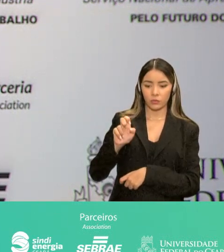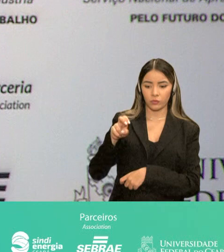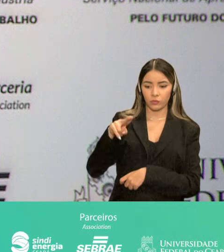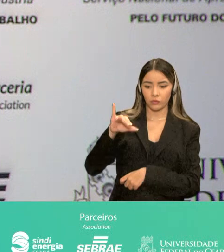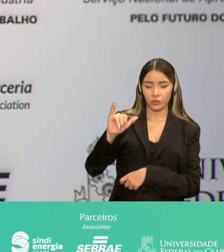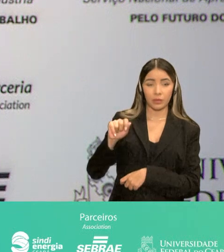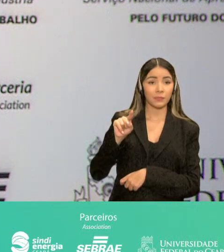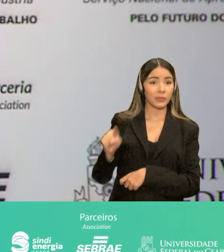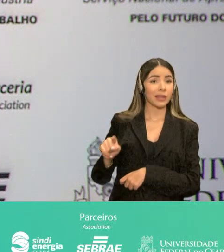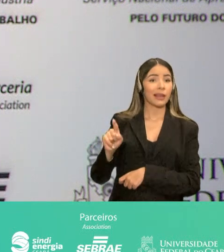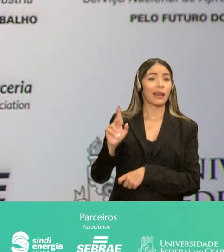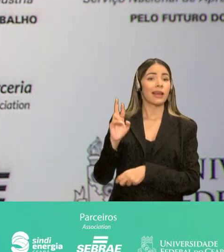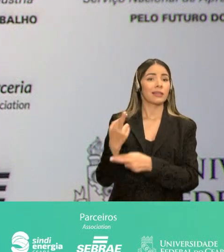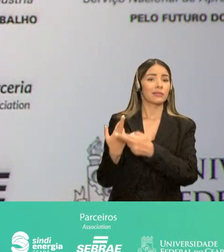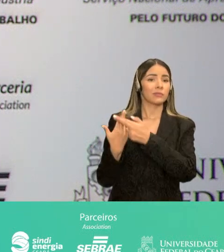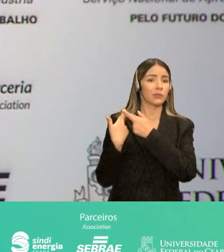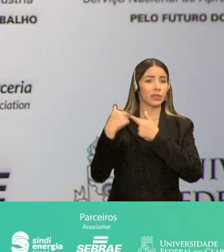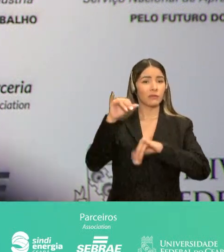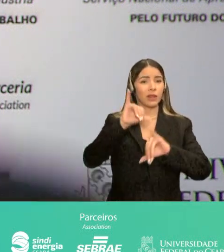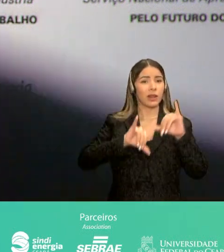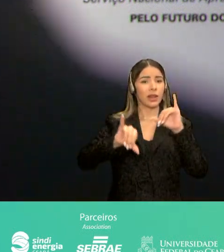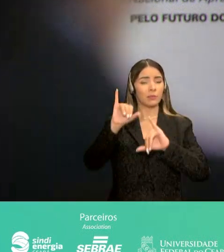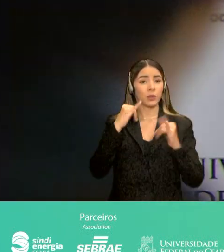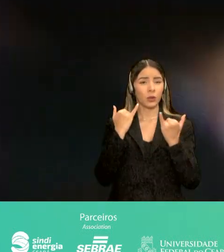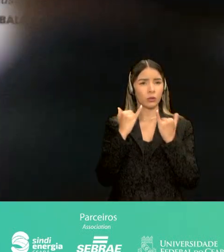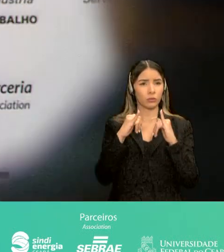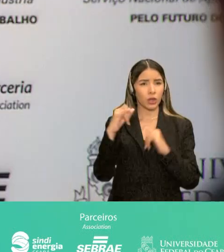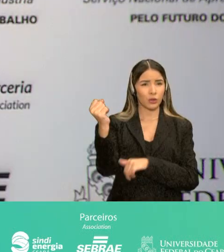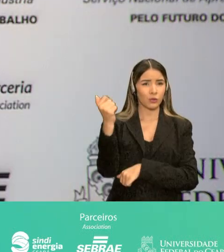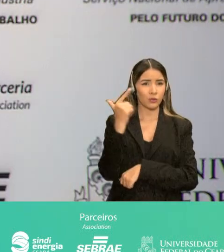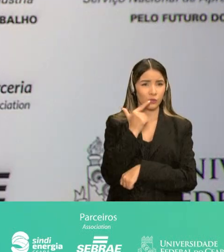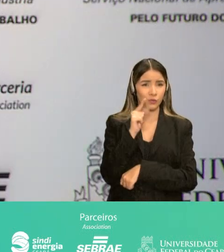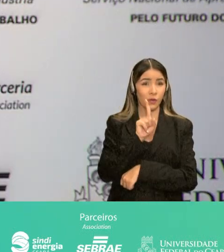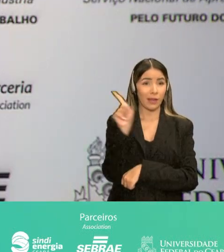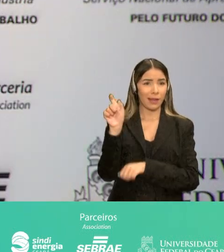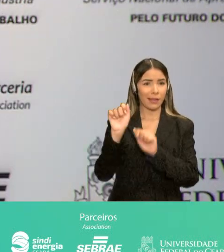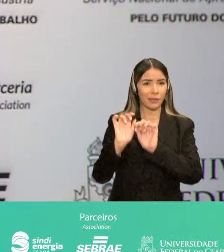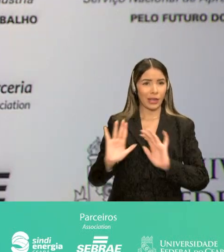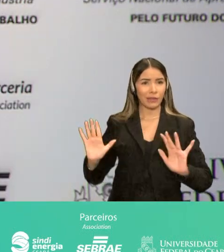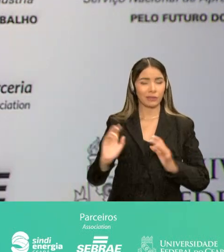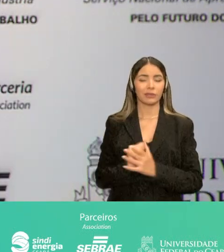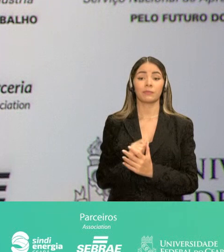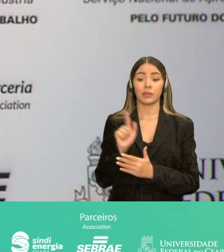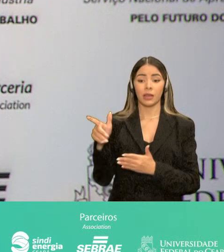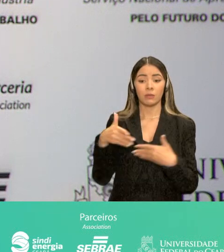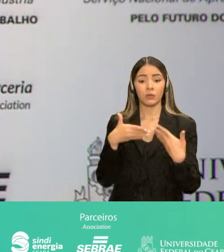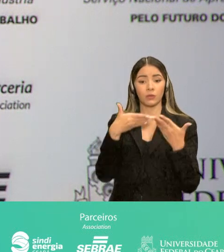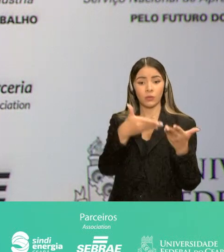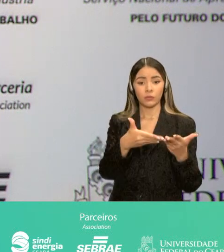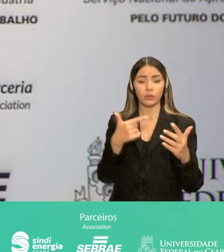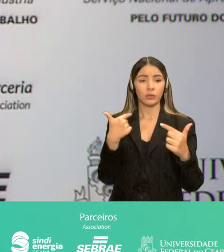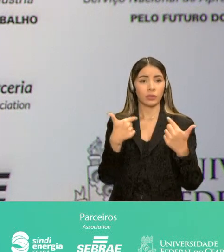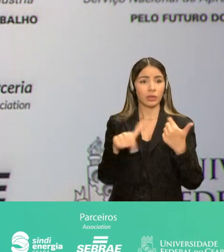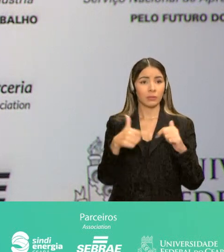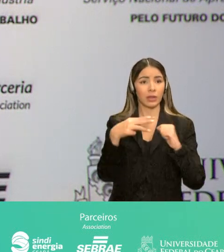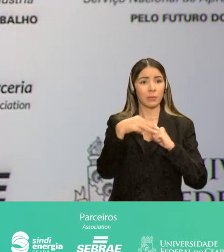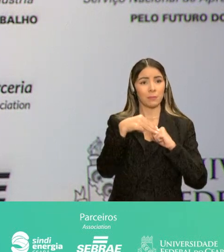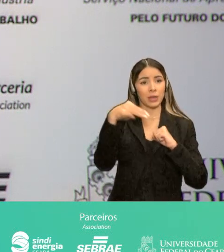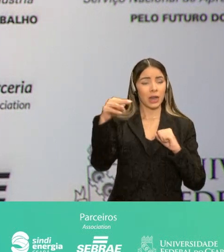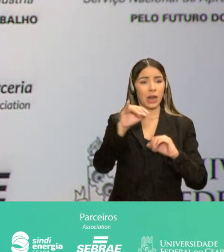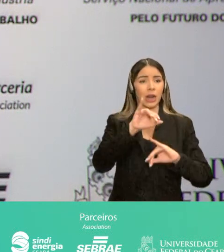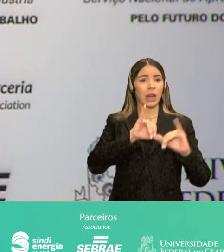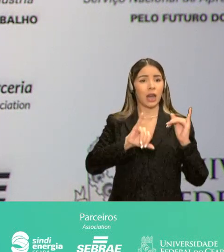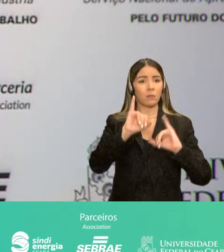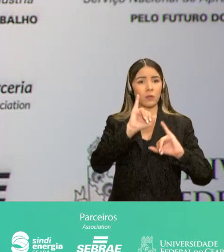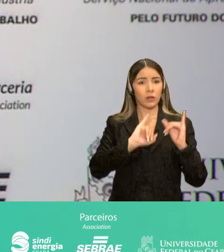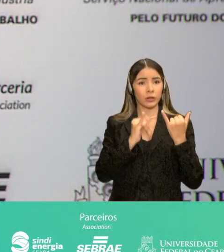responsável pelo Eugênia. laboratório de energia She was solar da responsible by the UFC naquela time época. for the solar Para energy trabalhar em lab 2003 with no meu UFC, mestrado no to laboratório de work